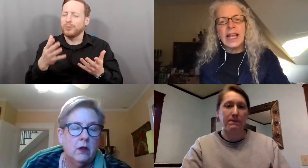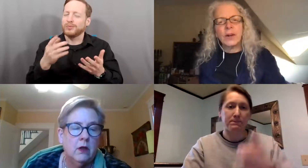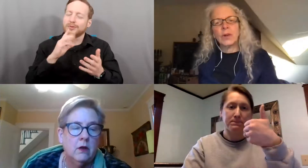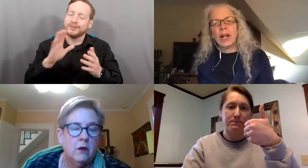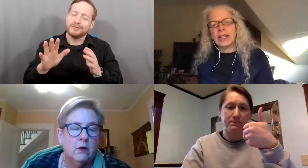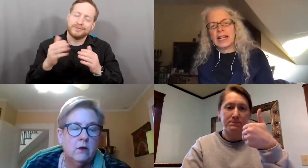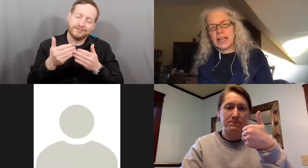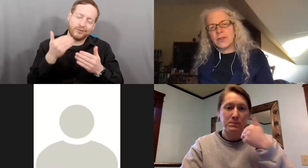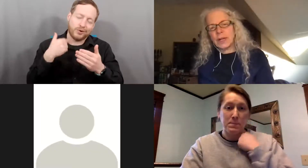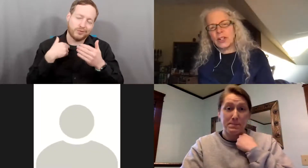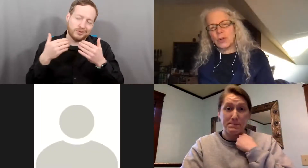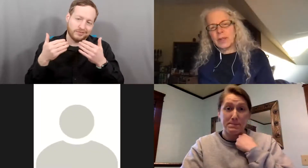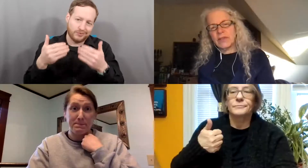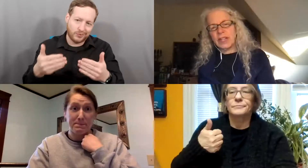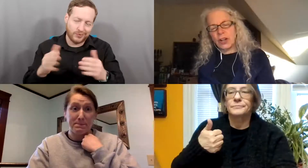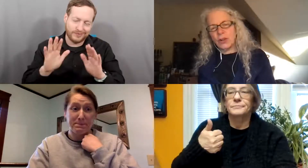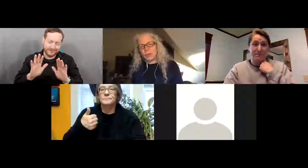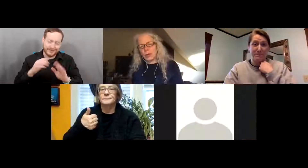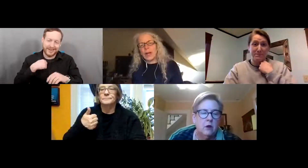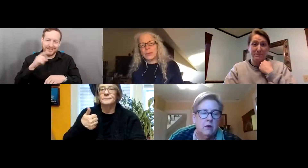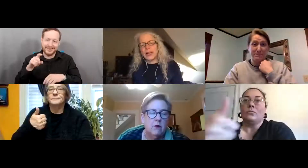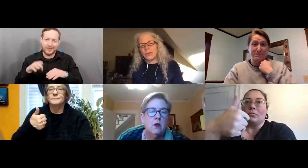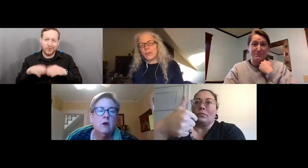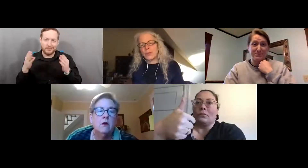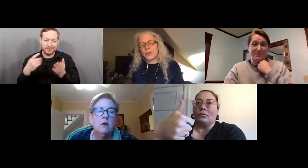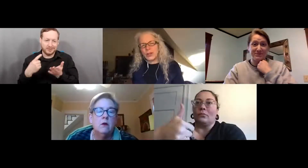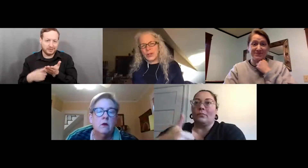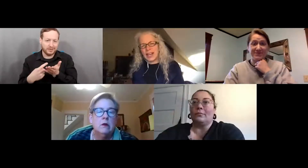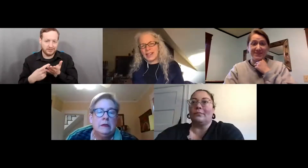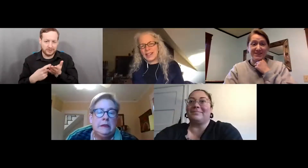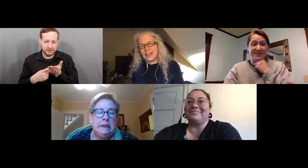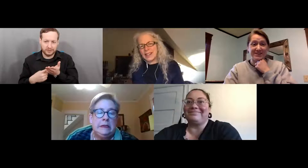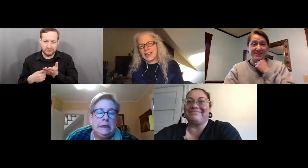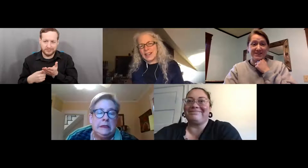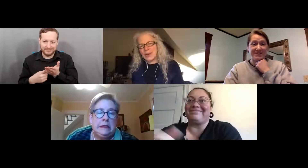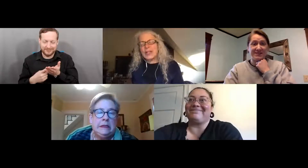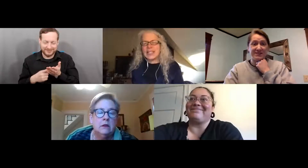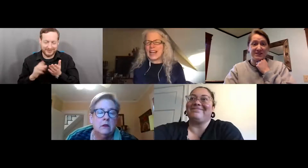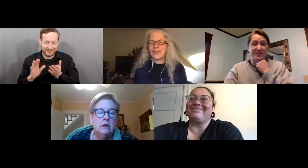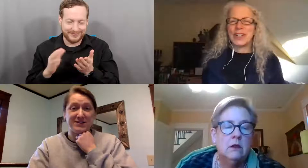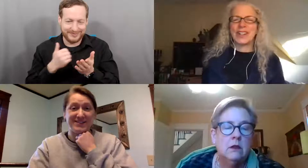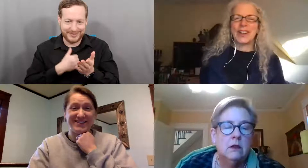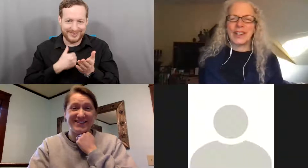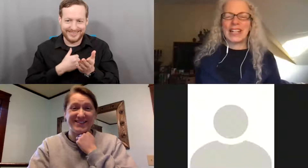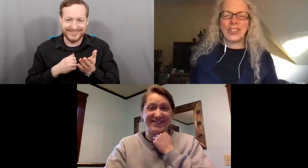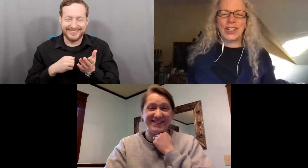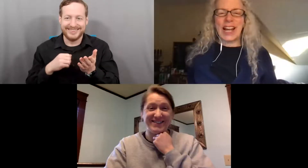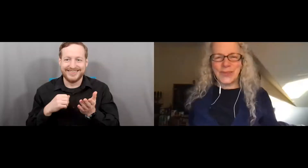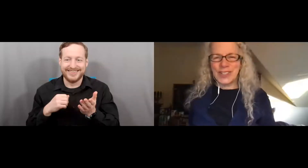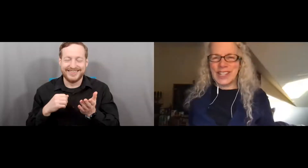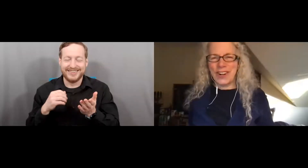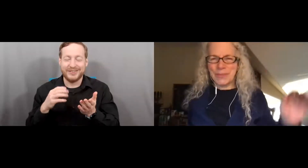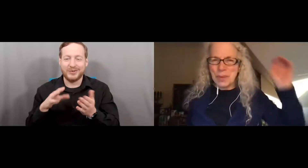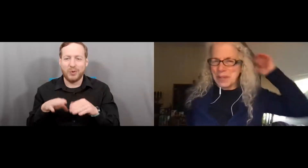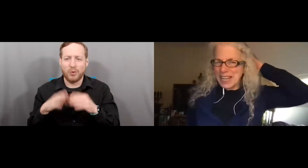And again, I'll ask everybody to open their video. Wait. Before I do that, we need to have, I should ask